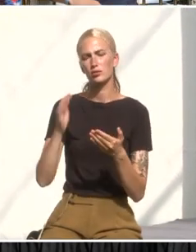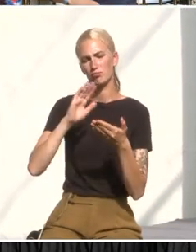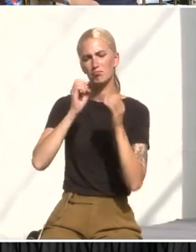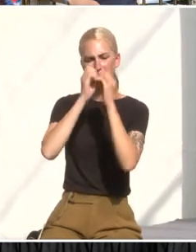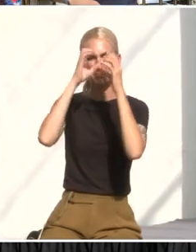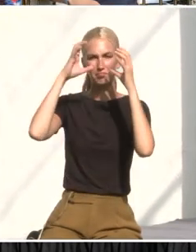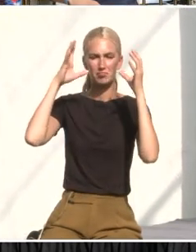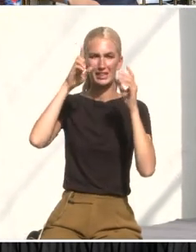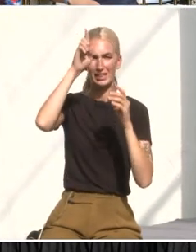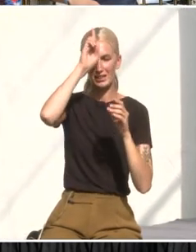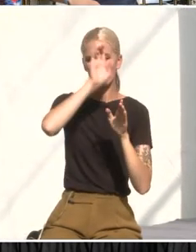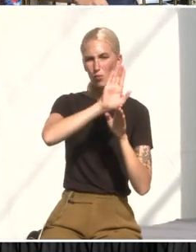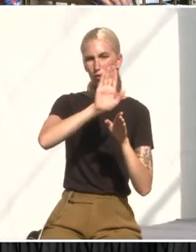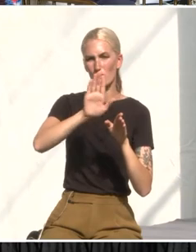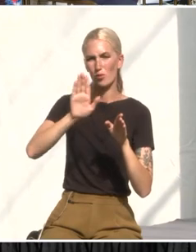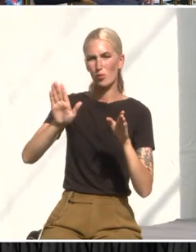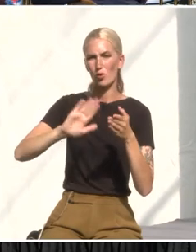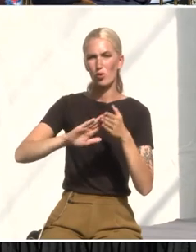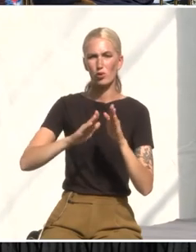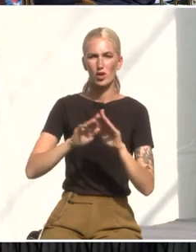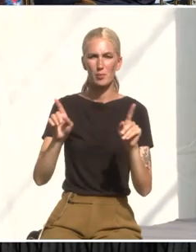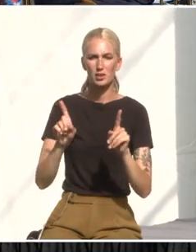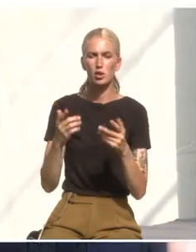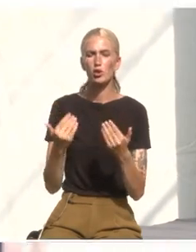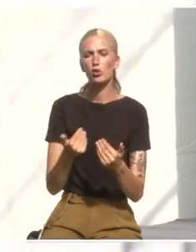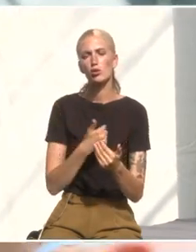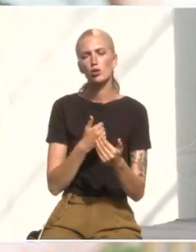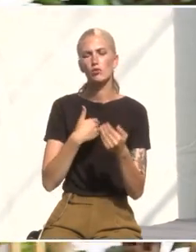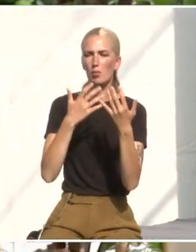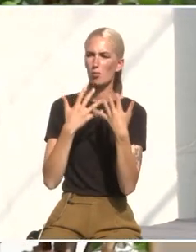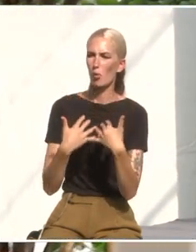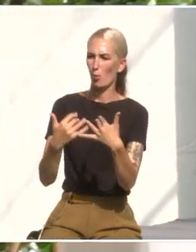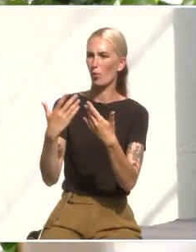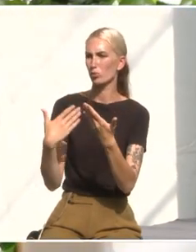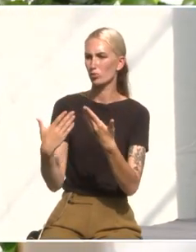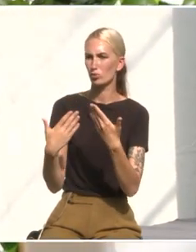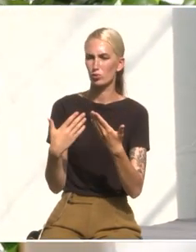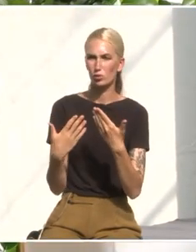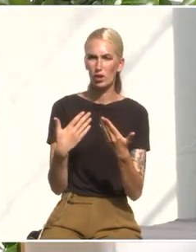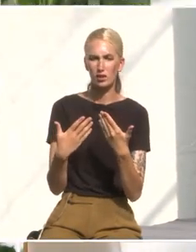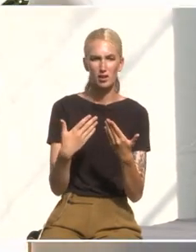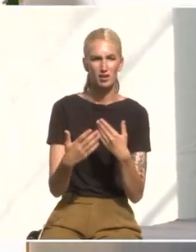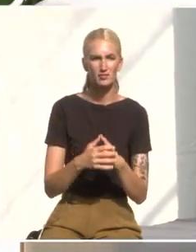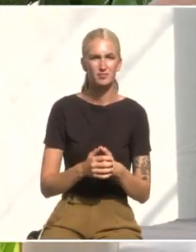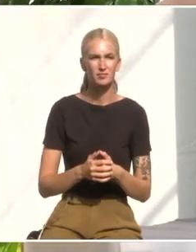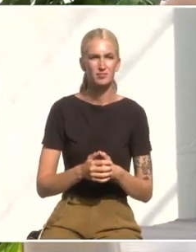countries. And now I would like also to interact a bit with the audience who is here at this venue, in our tent,